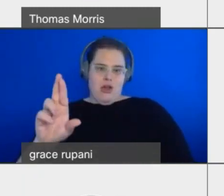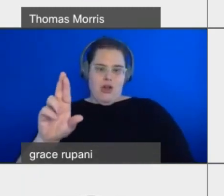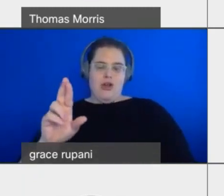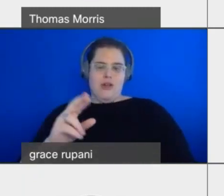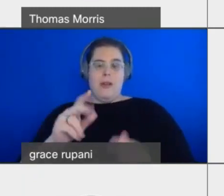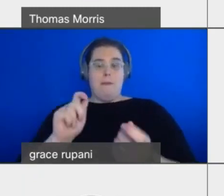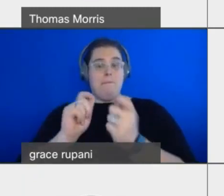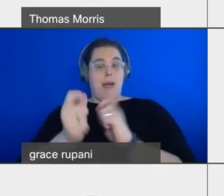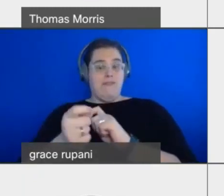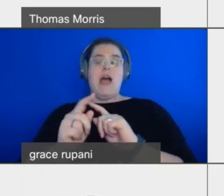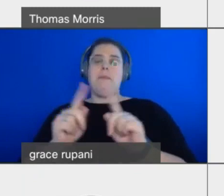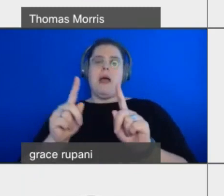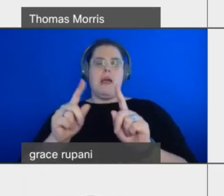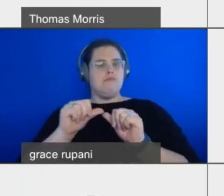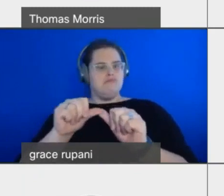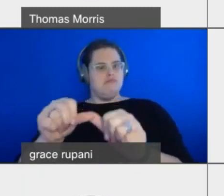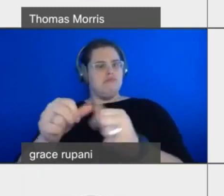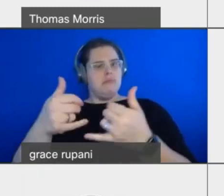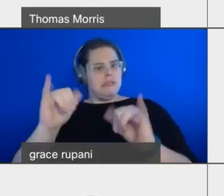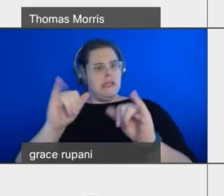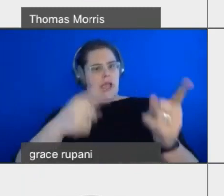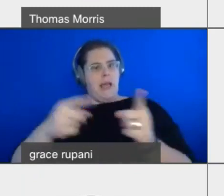be on the regular schedule.